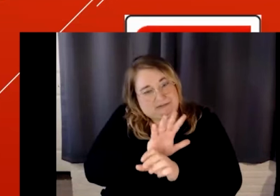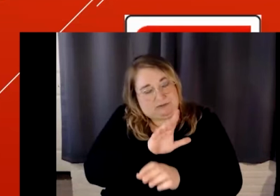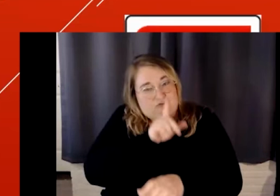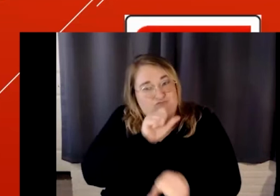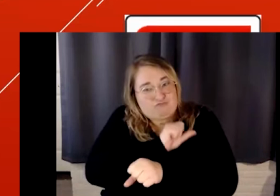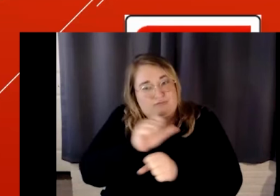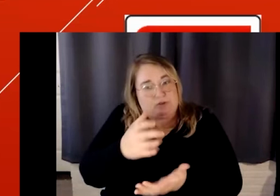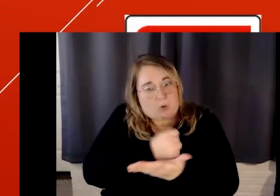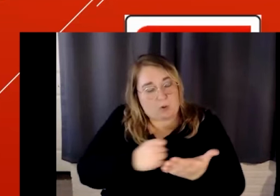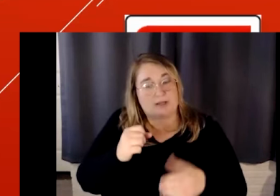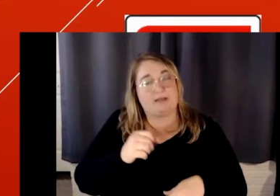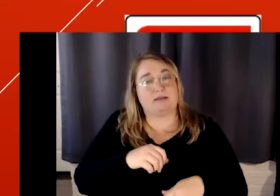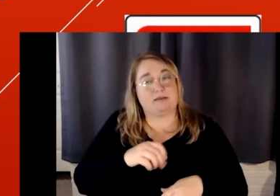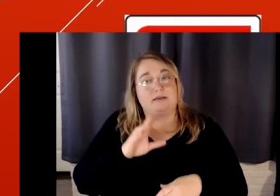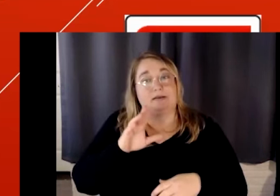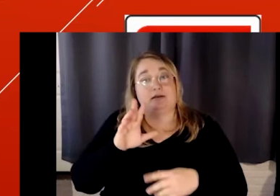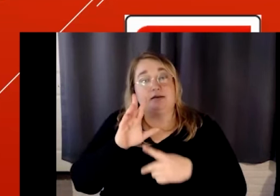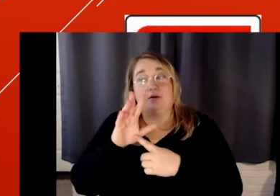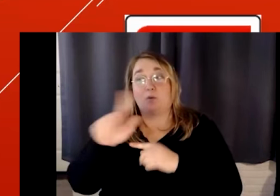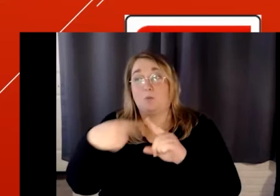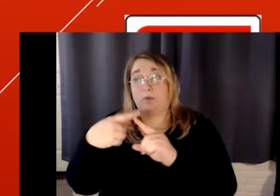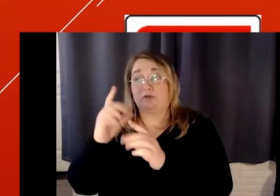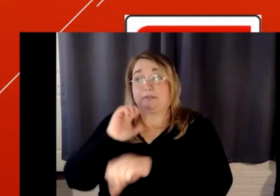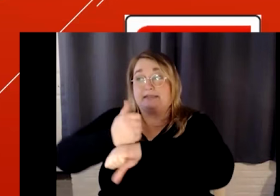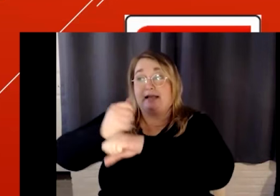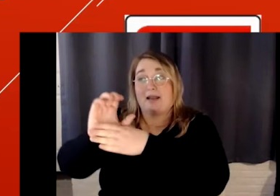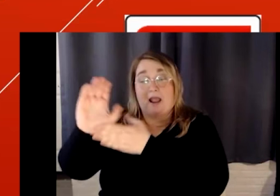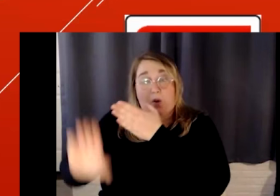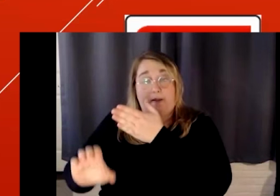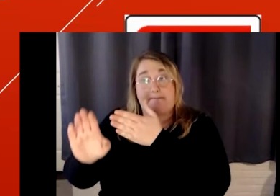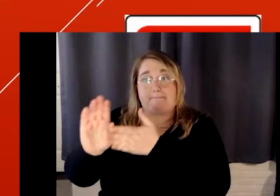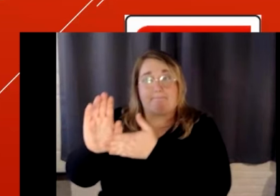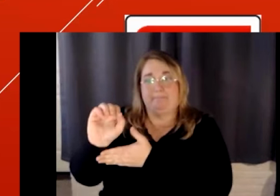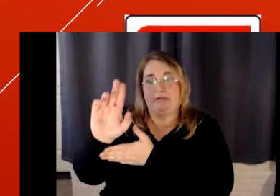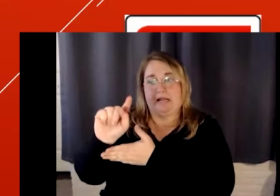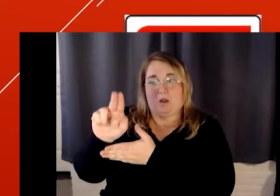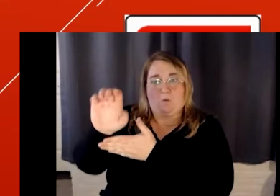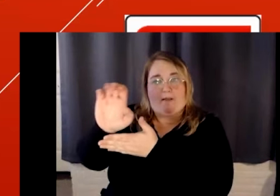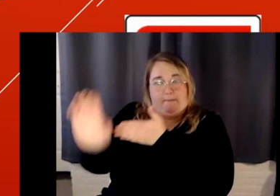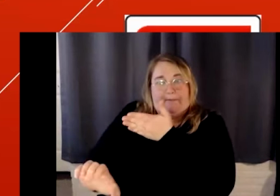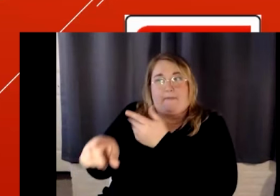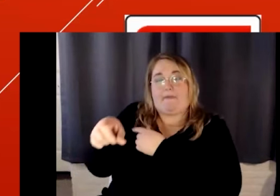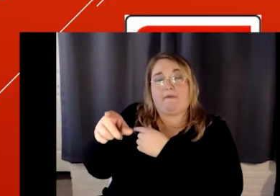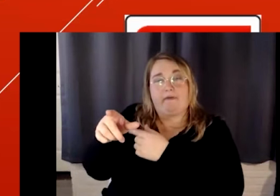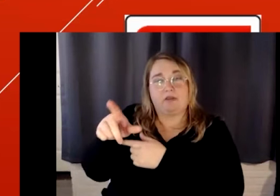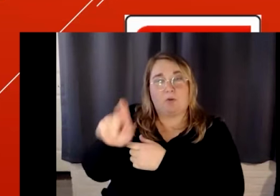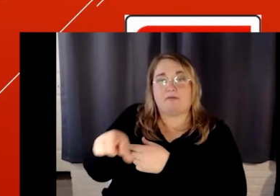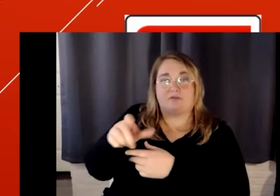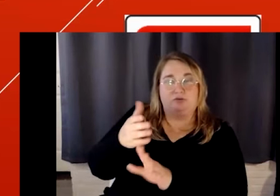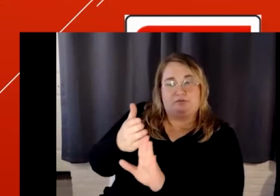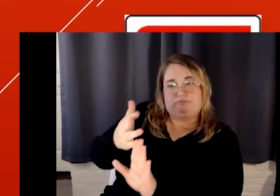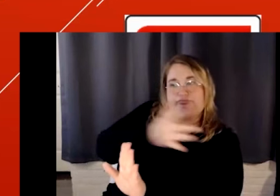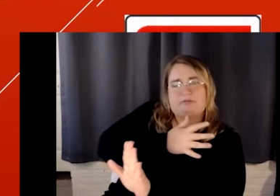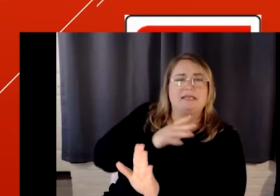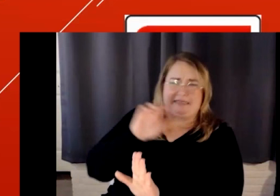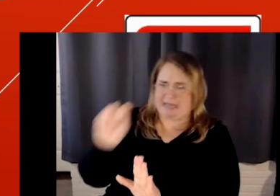this is what the student should be able to do, right? So whether or not it took them hours and hours and hours or